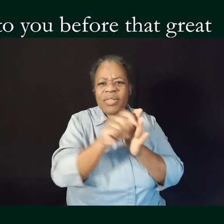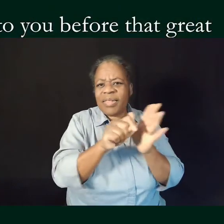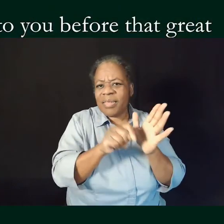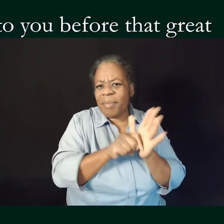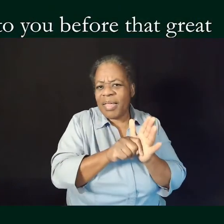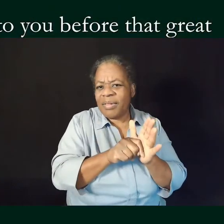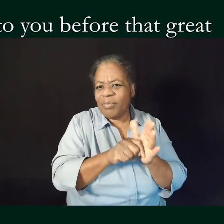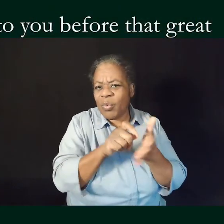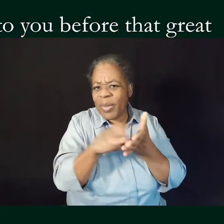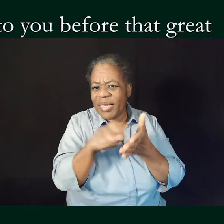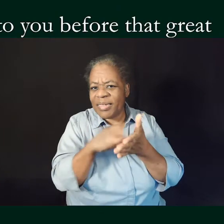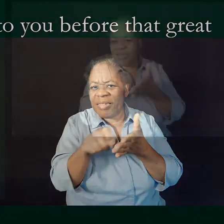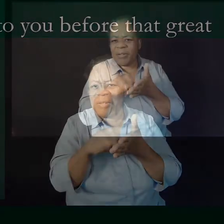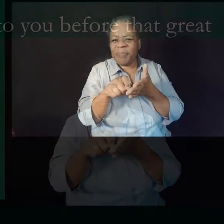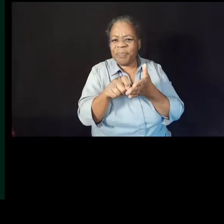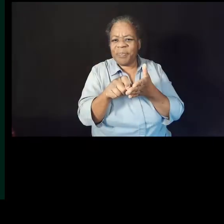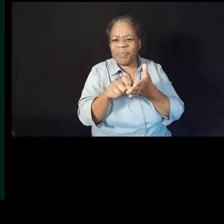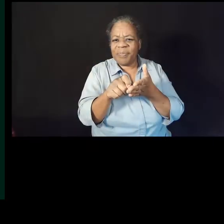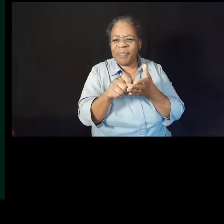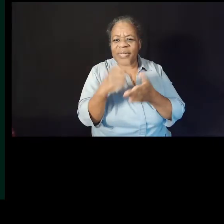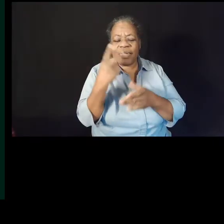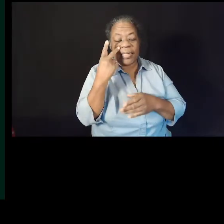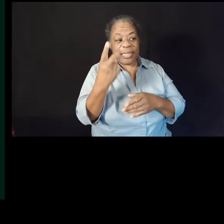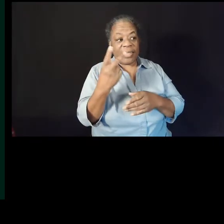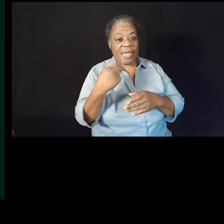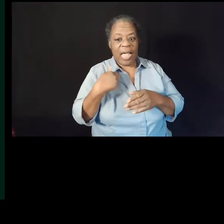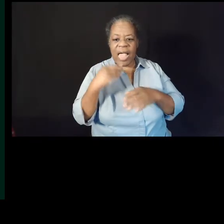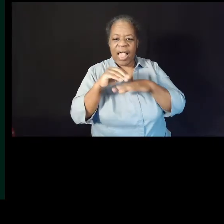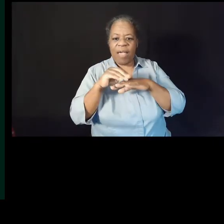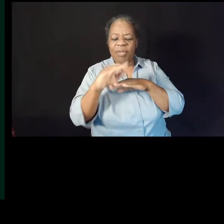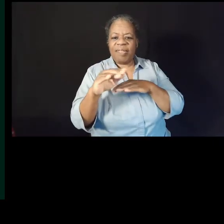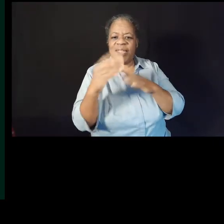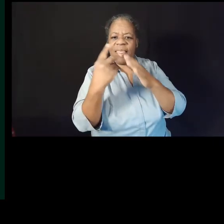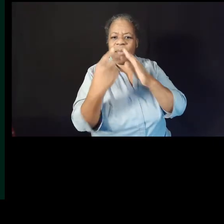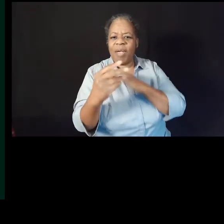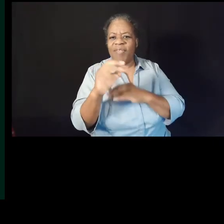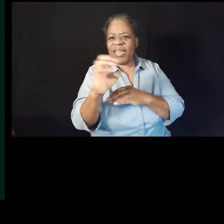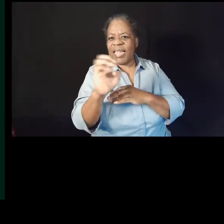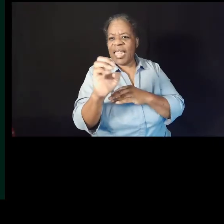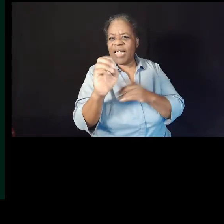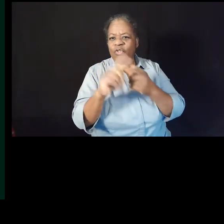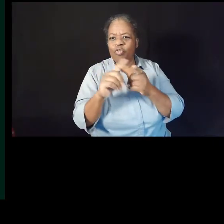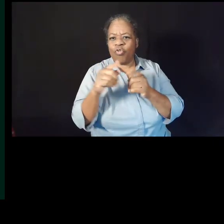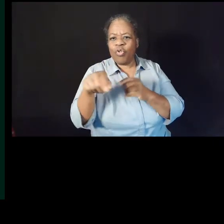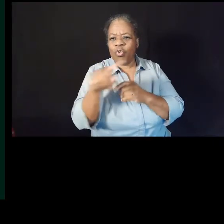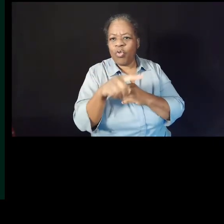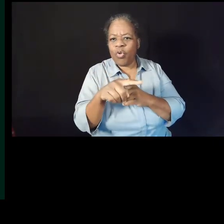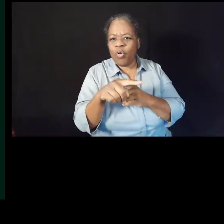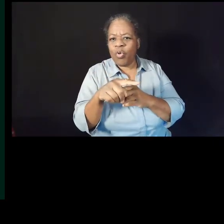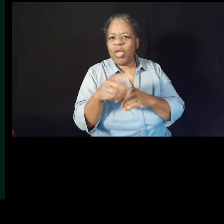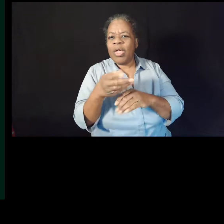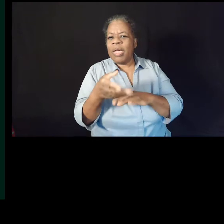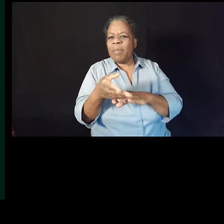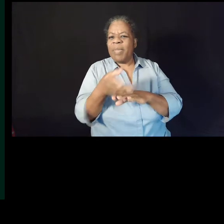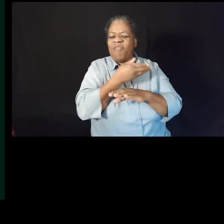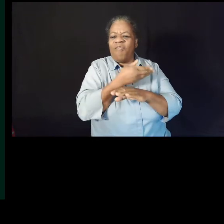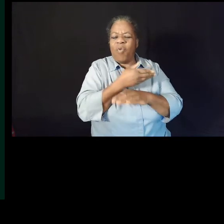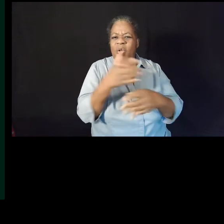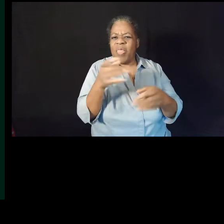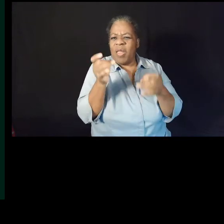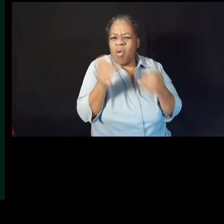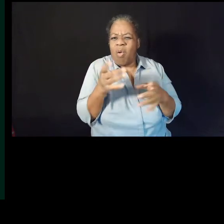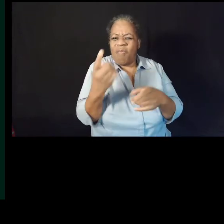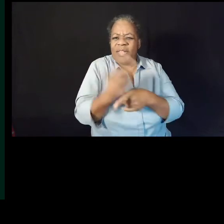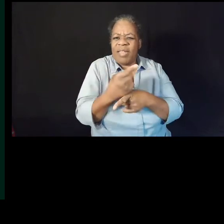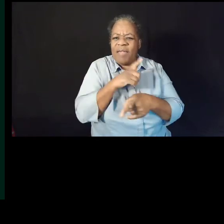written. See, I will send the prophet Elijah to you before that great and dreadful day of the Lord comes.